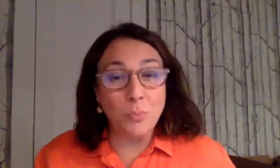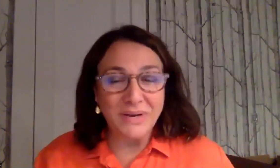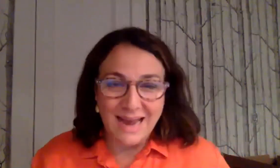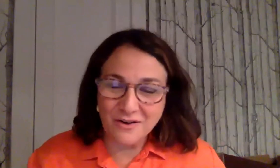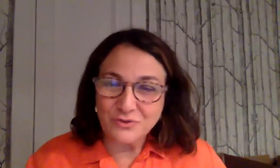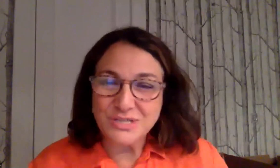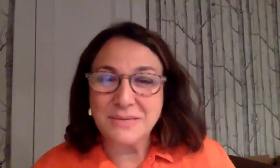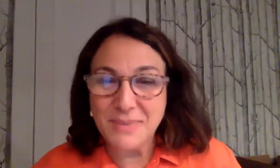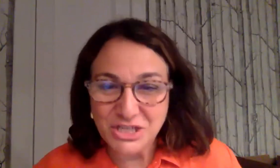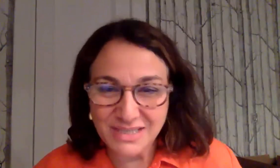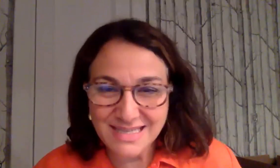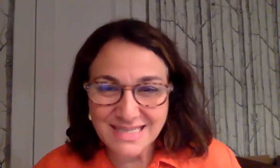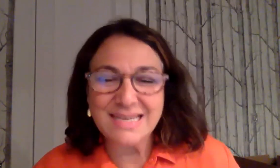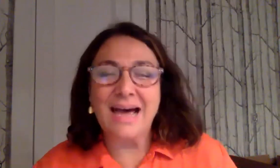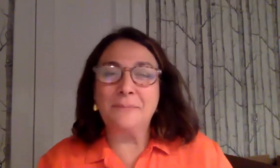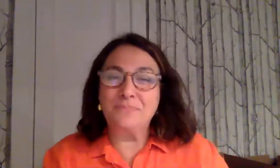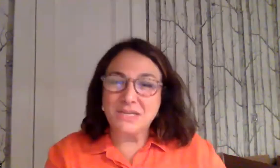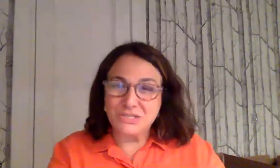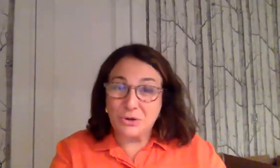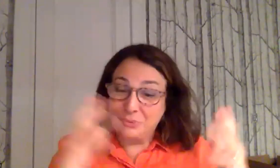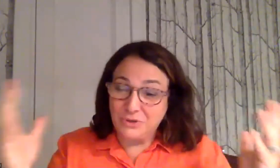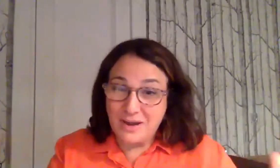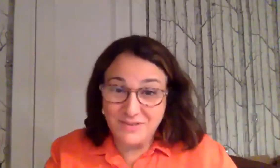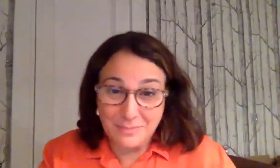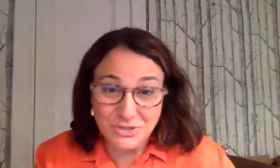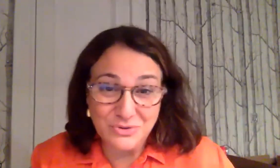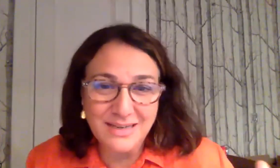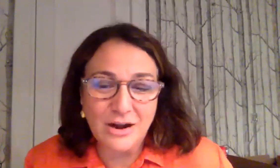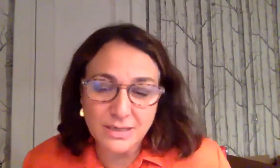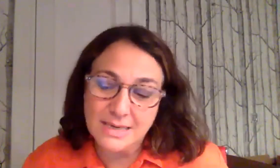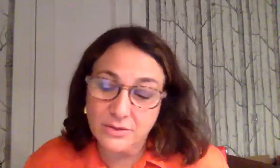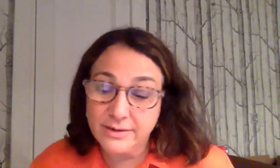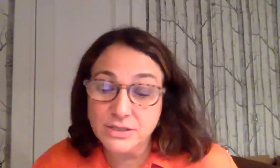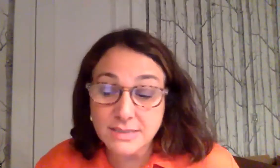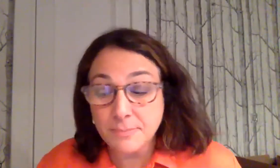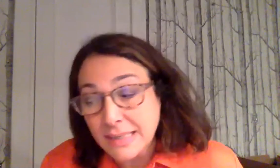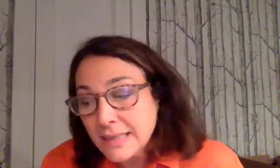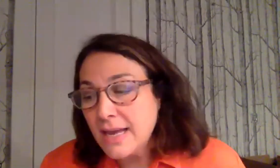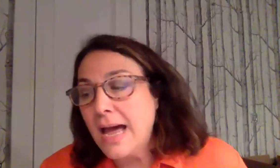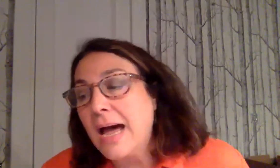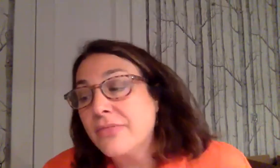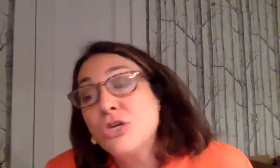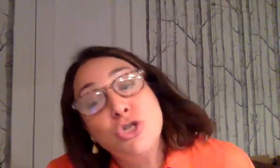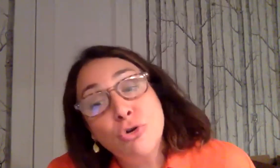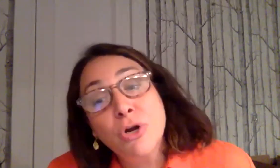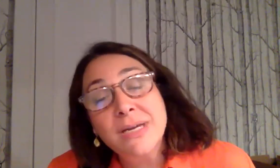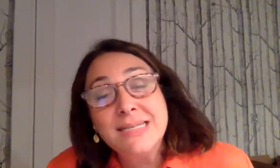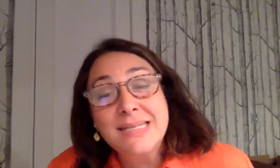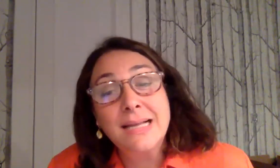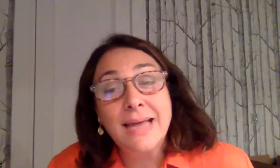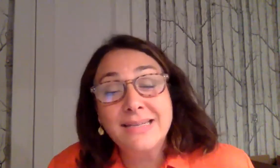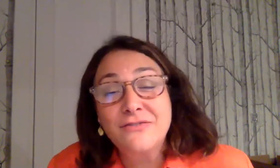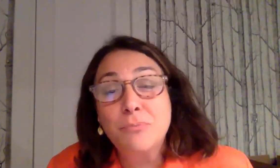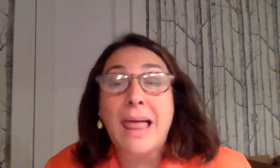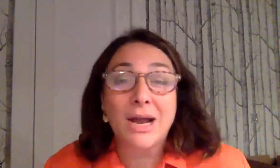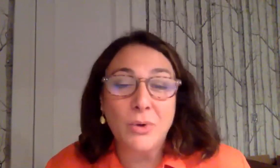is open now for submissions. Um, so you have an opportunity artists out there to submit. Uh, the juror is